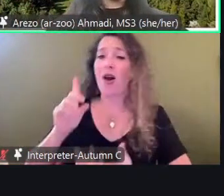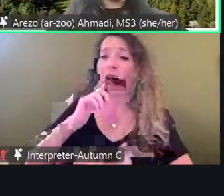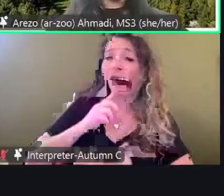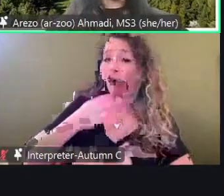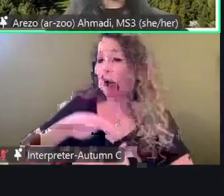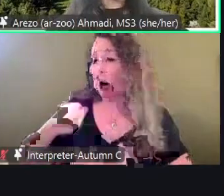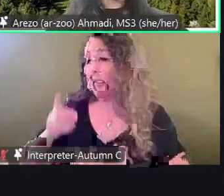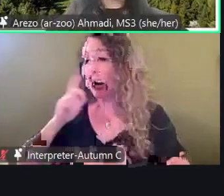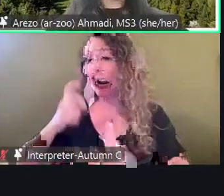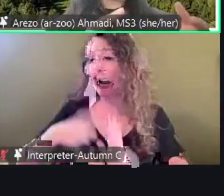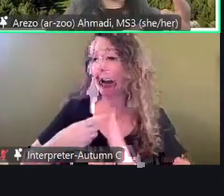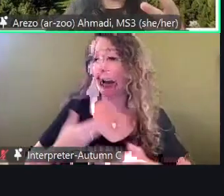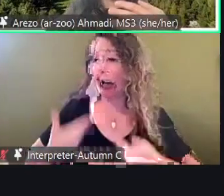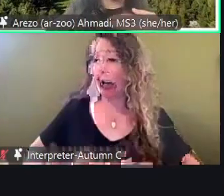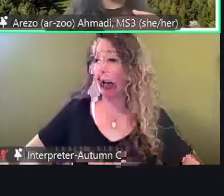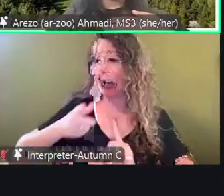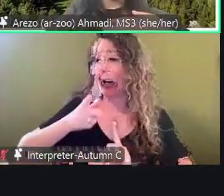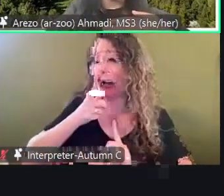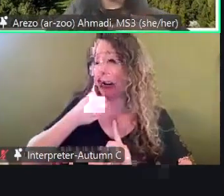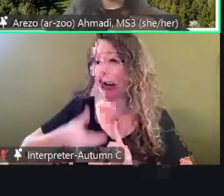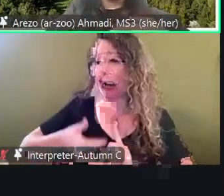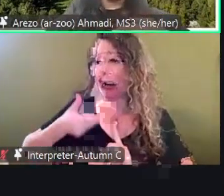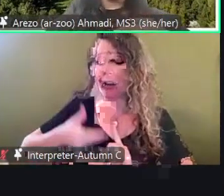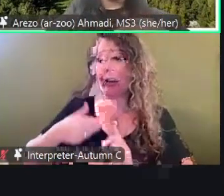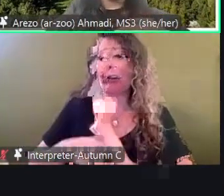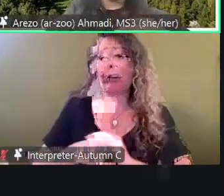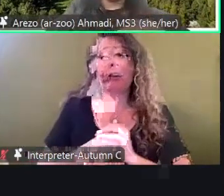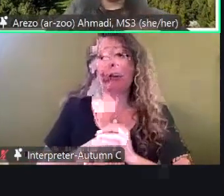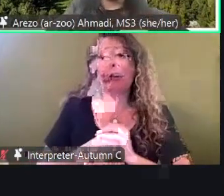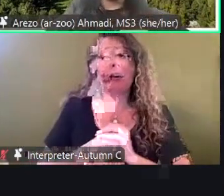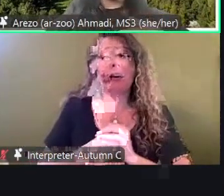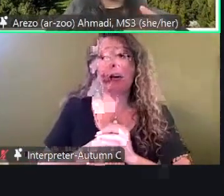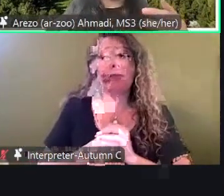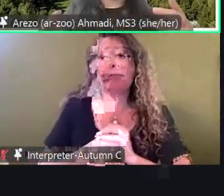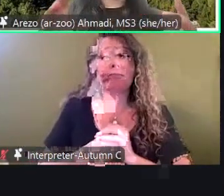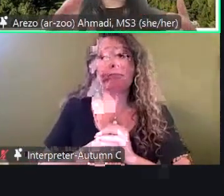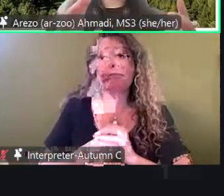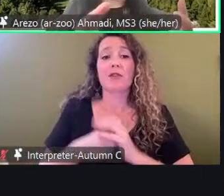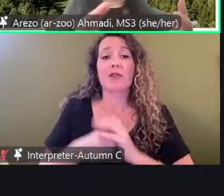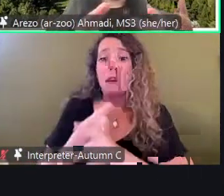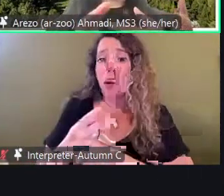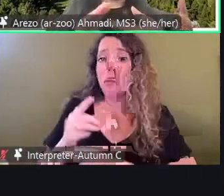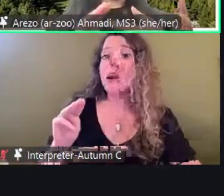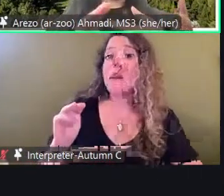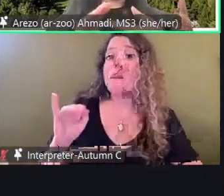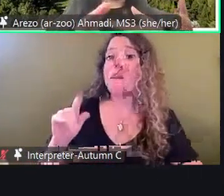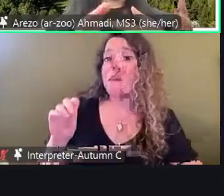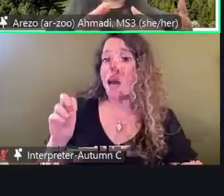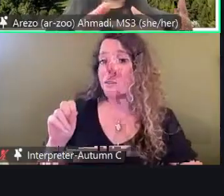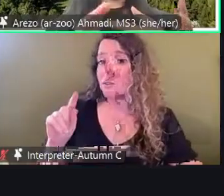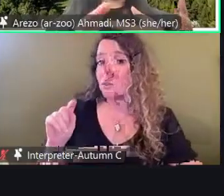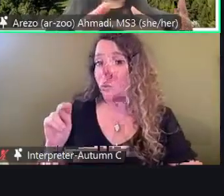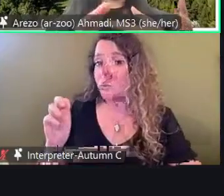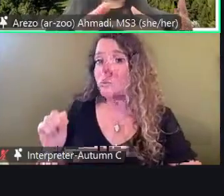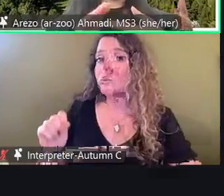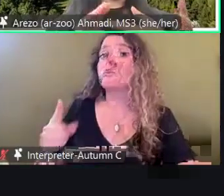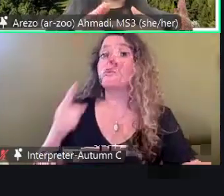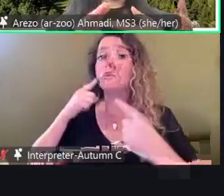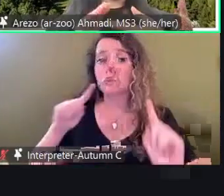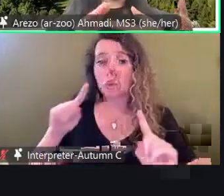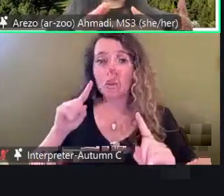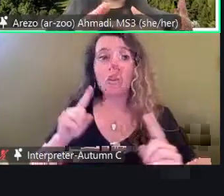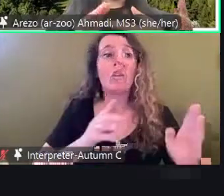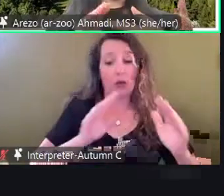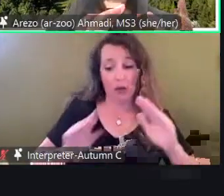identity. We also talked about language milestones for deaf children. Of course, a session on ASL interpreters